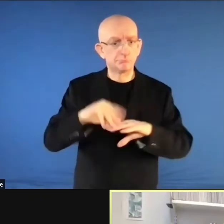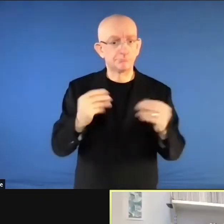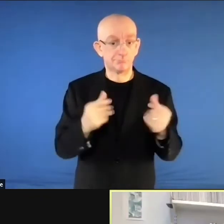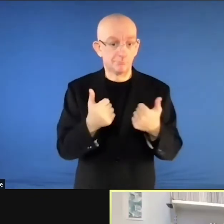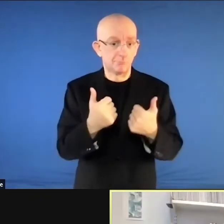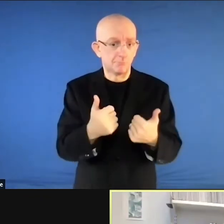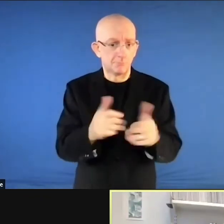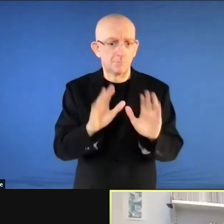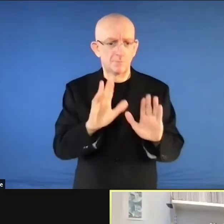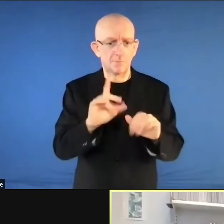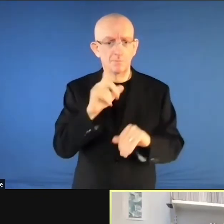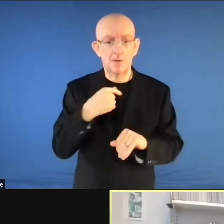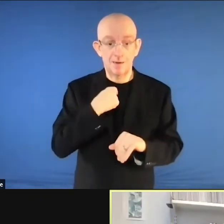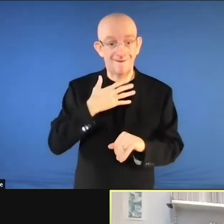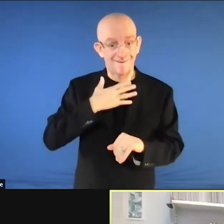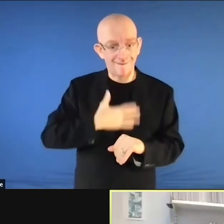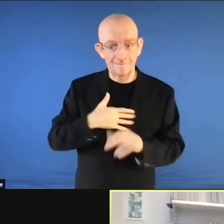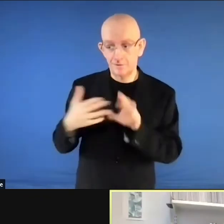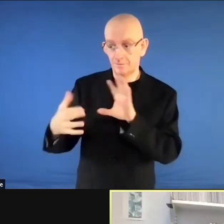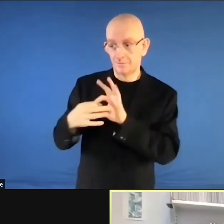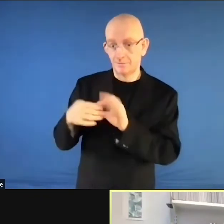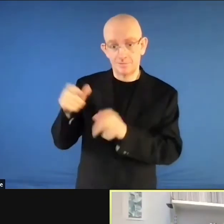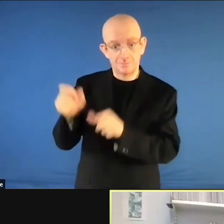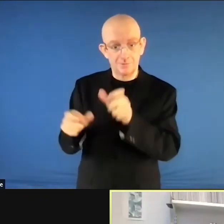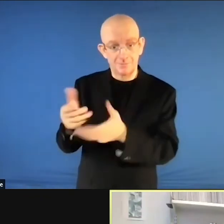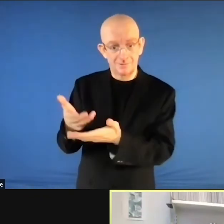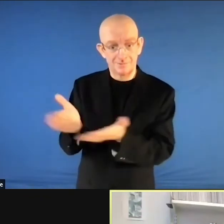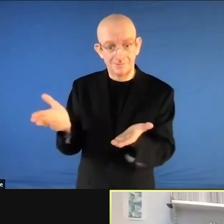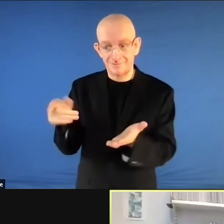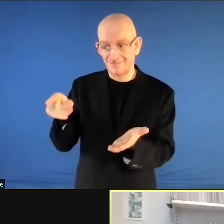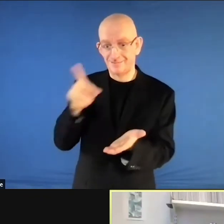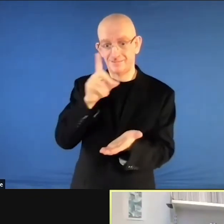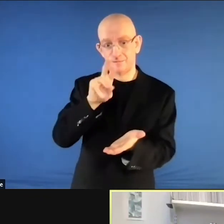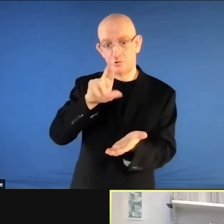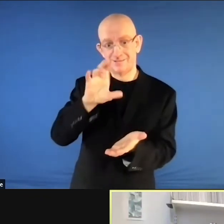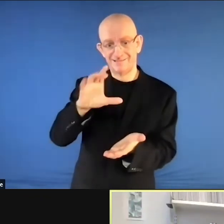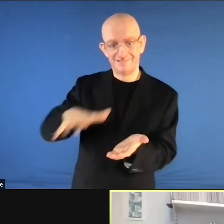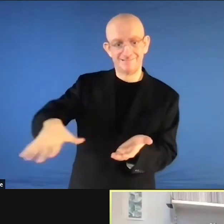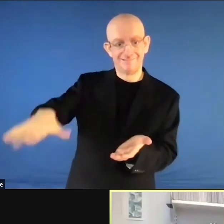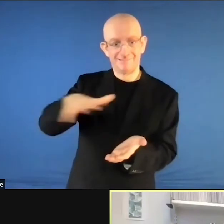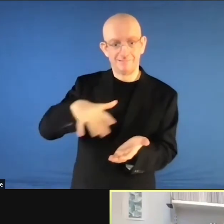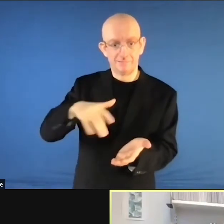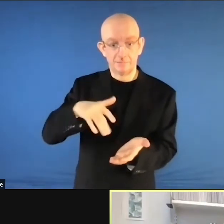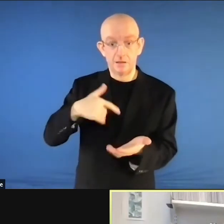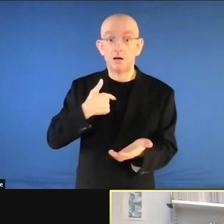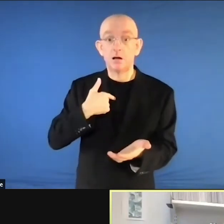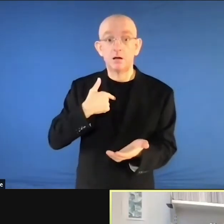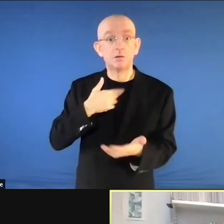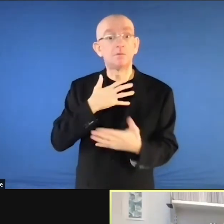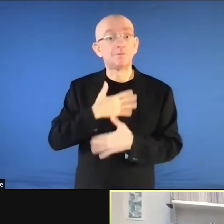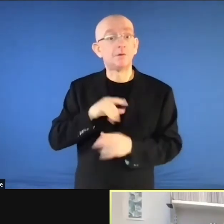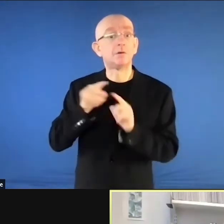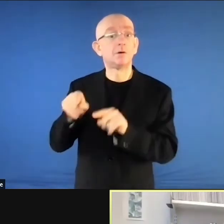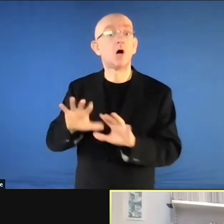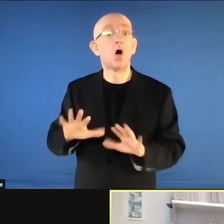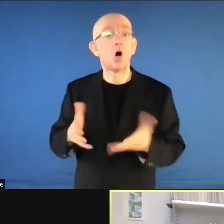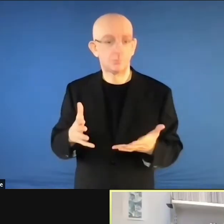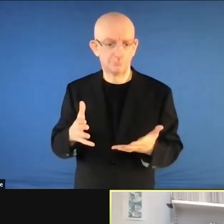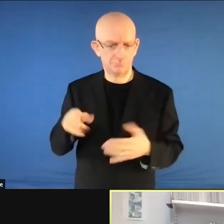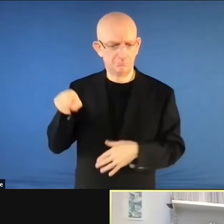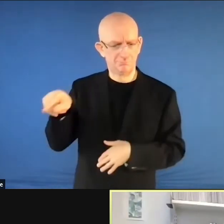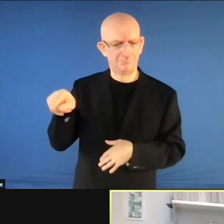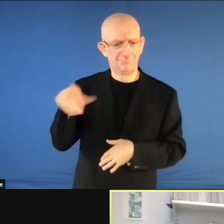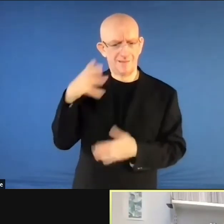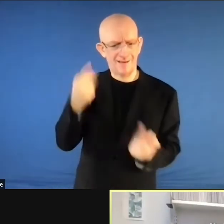DRC, the first people I would reach out to are other academics in the DRC with whom I've worked